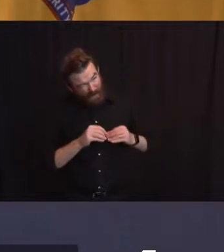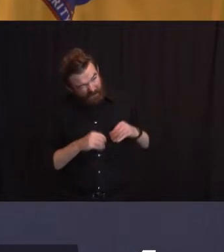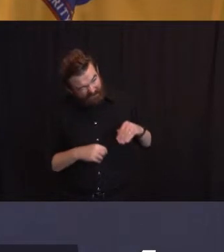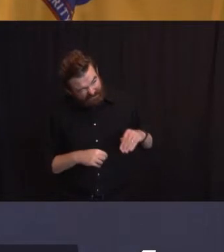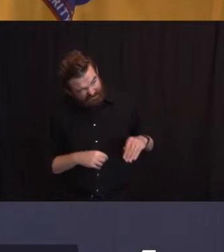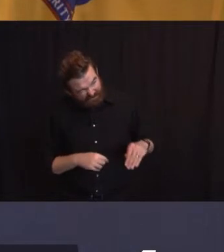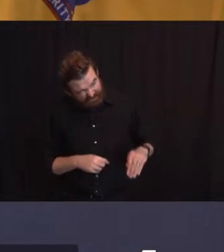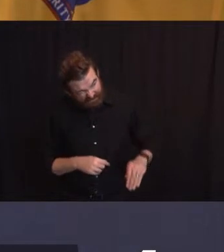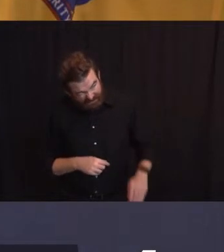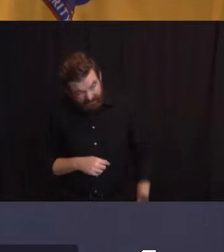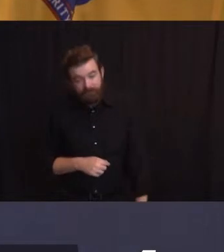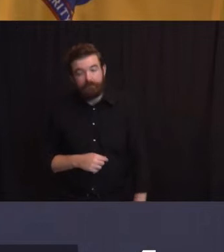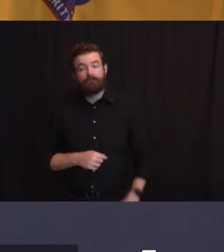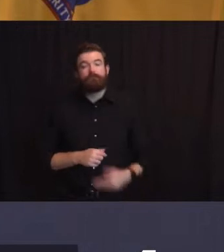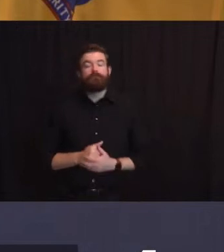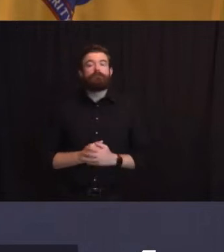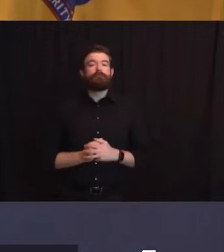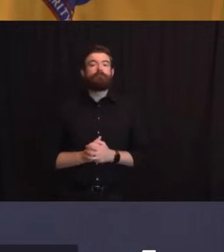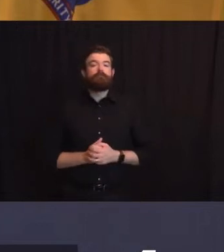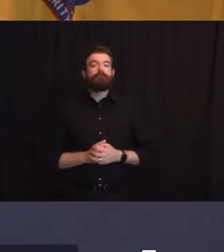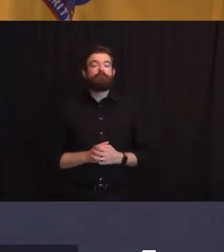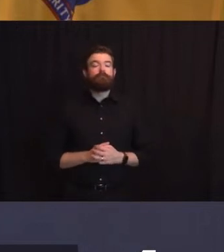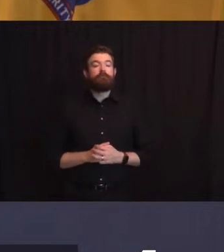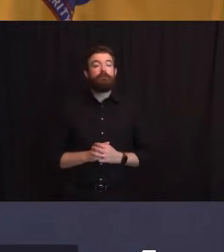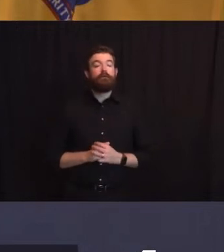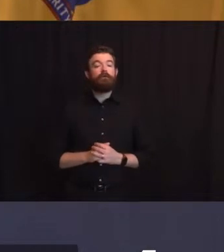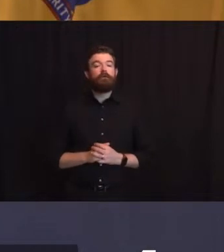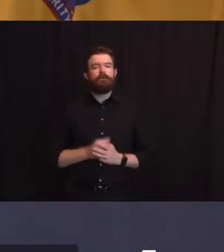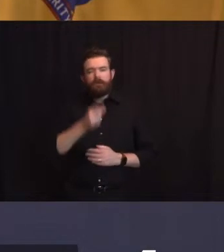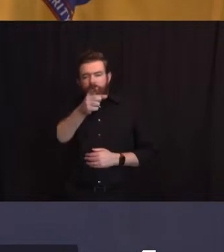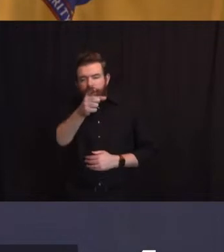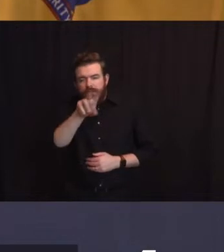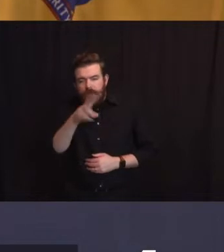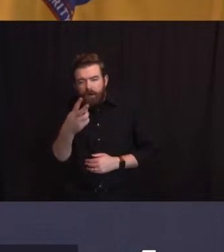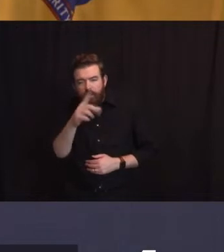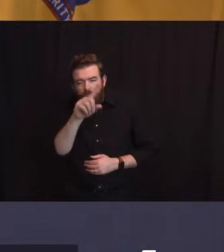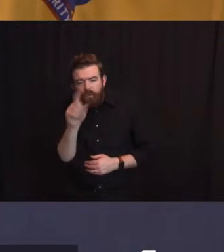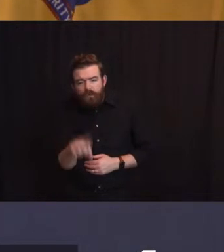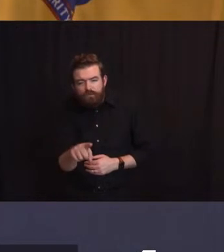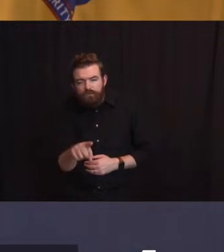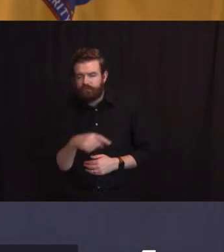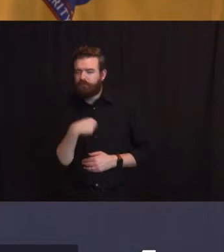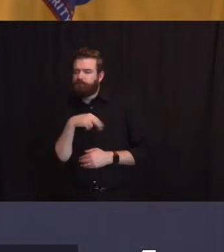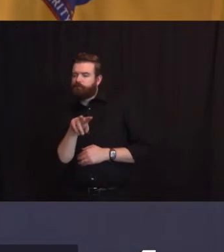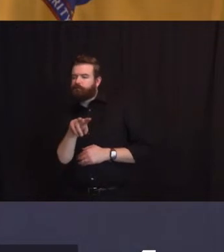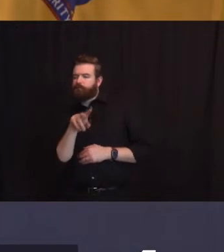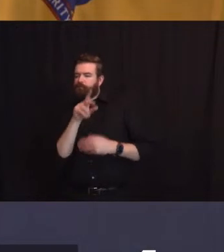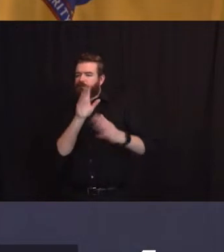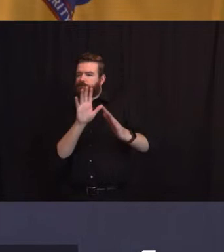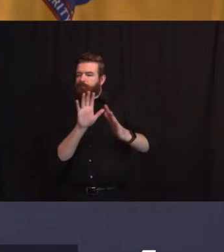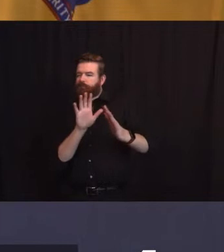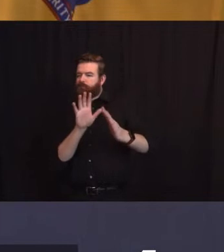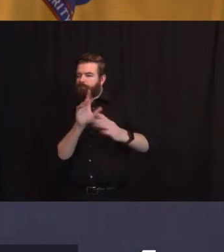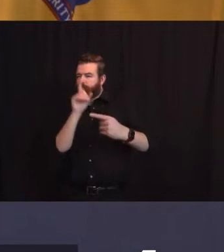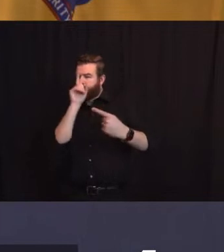I think the opposite on your second question, Dustin. I'm not trying to be argumentative. I think this is overwhelmingly an incentive to get vaccinated. And we're going